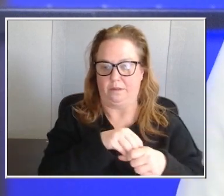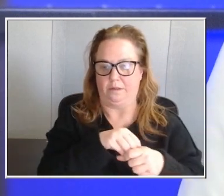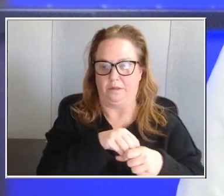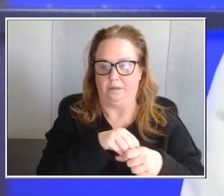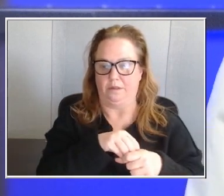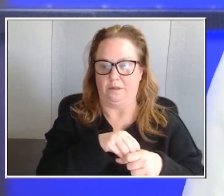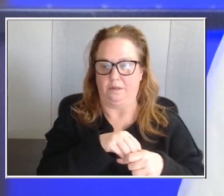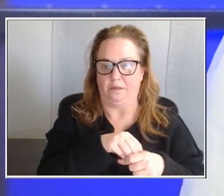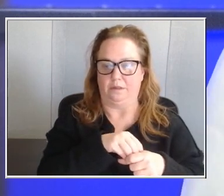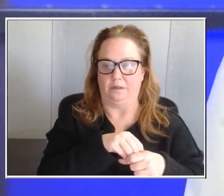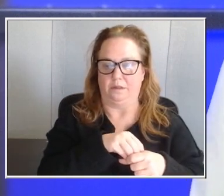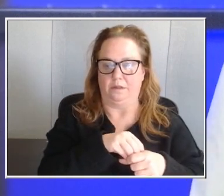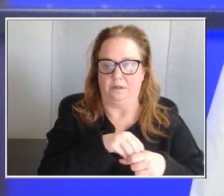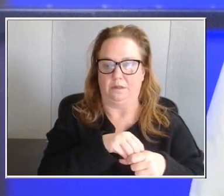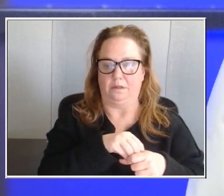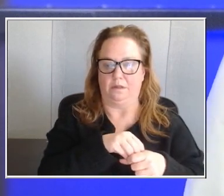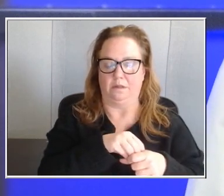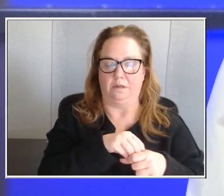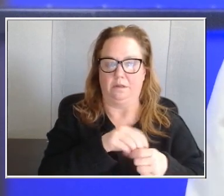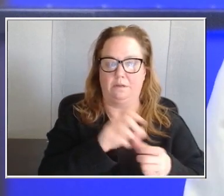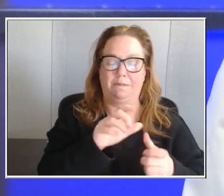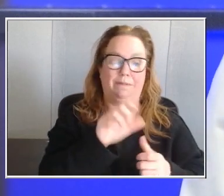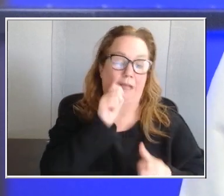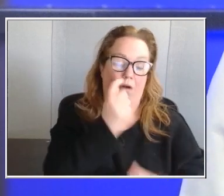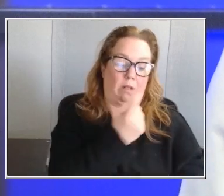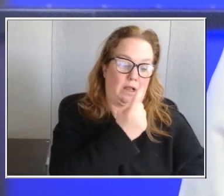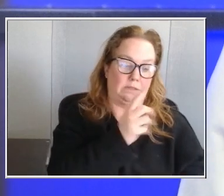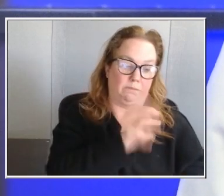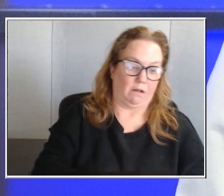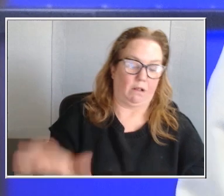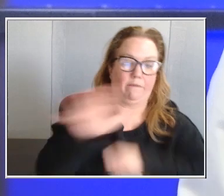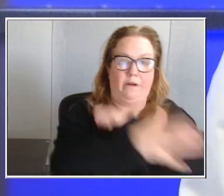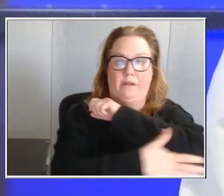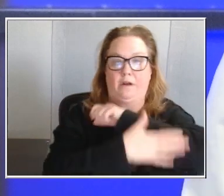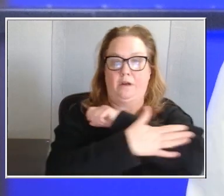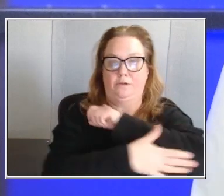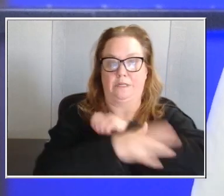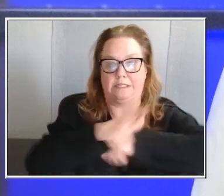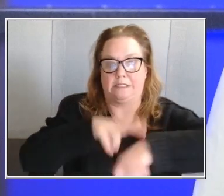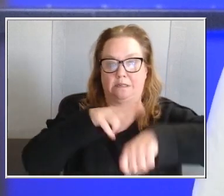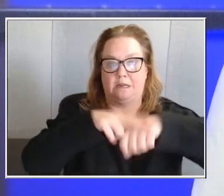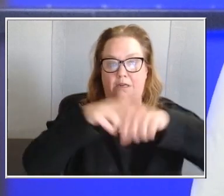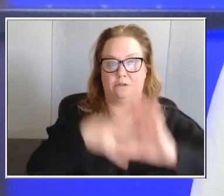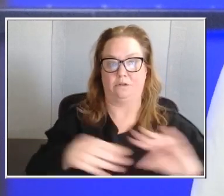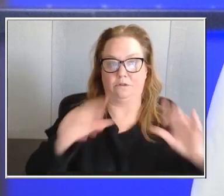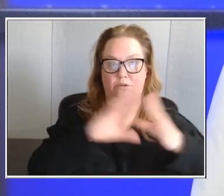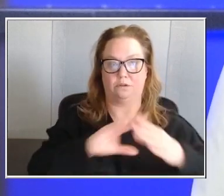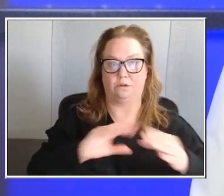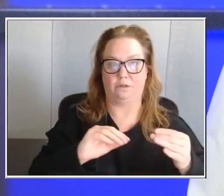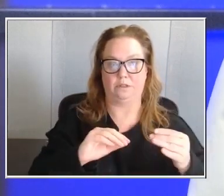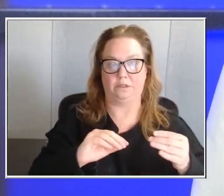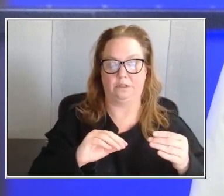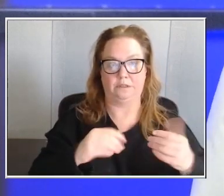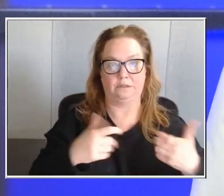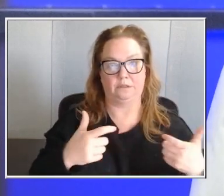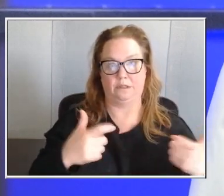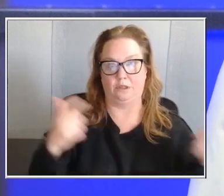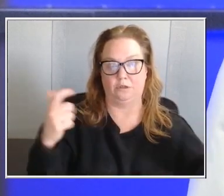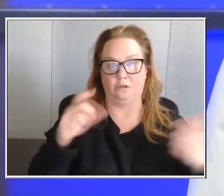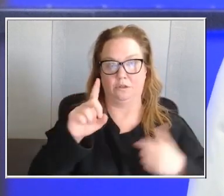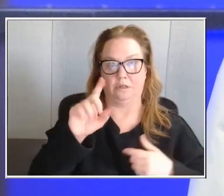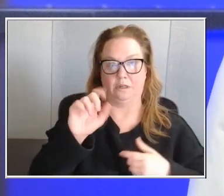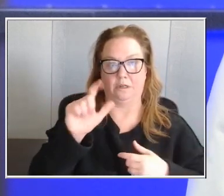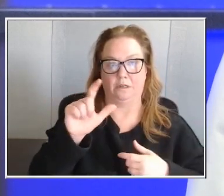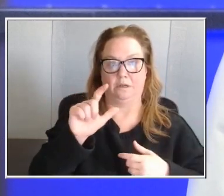and not just us, but others around the country. Making this a national story is a huge deal. You know, and Dan